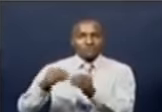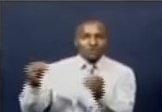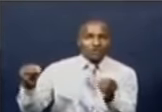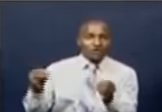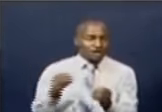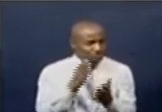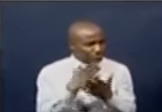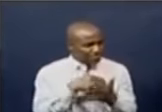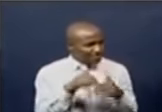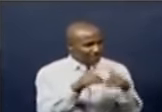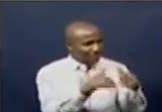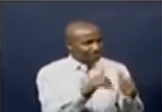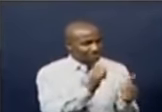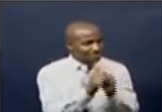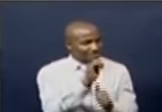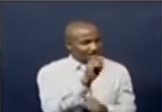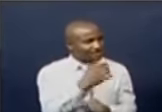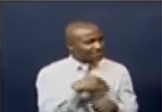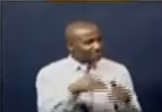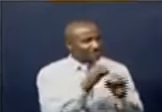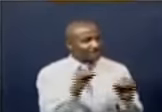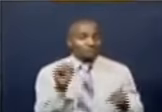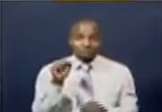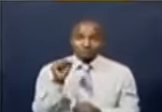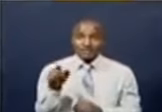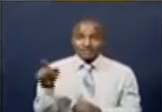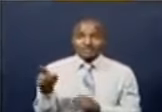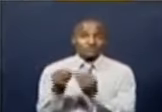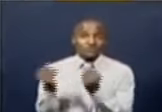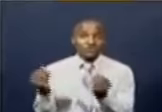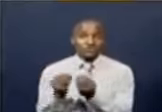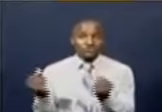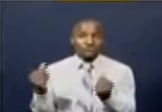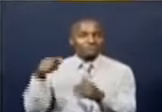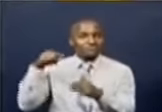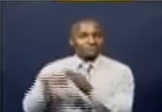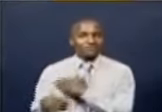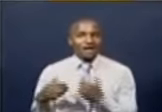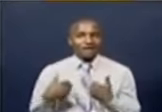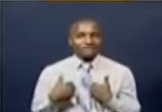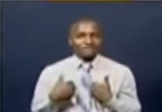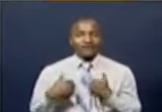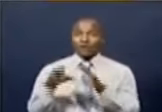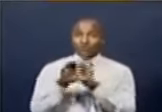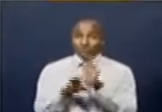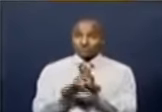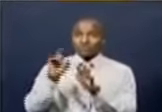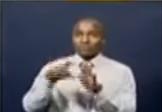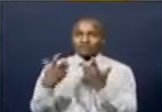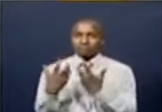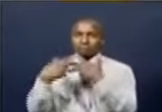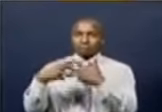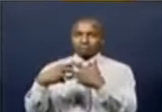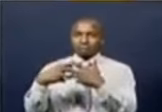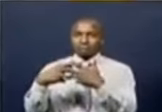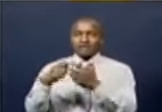Sports Act. It should again, nobody is following it. I mean, it's offering a lot of solutions, what you're talking about now. So, yes, the constitution should be harmonized to favor